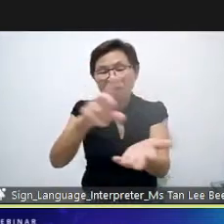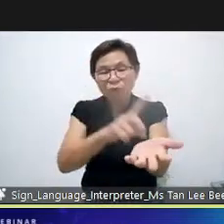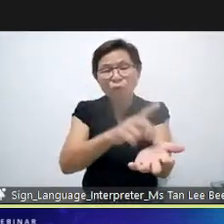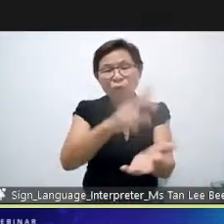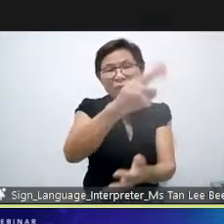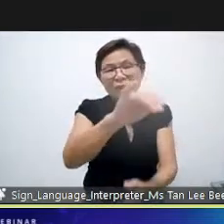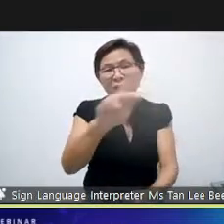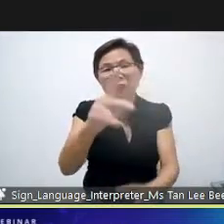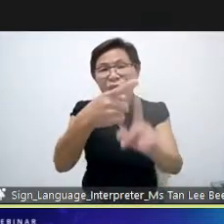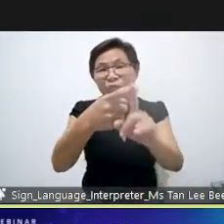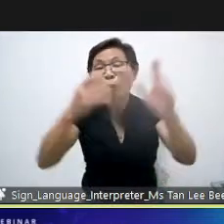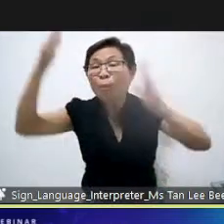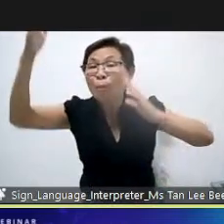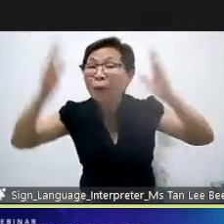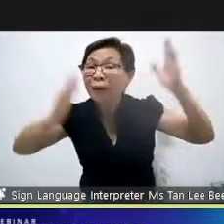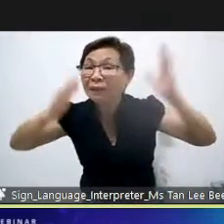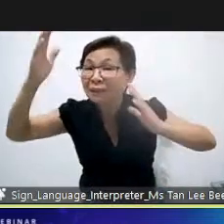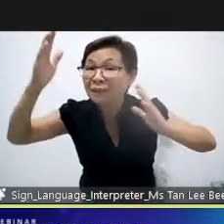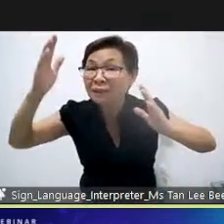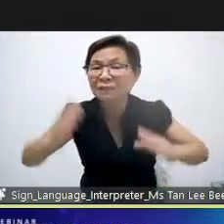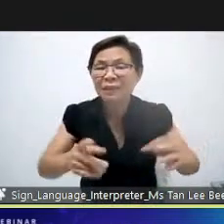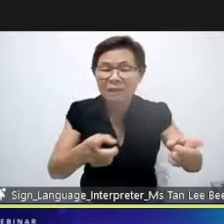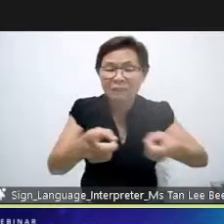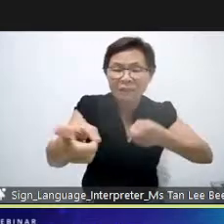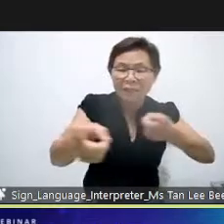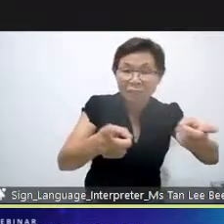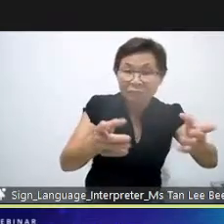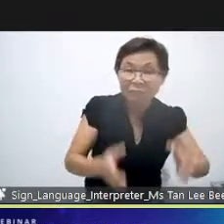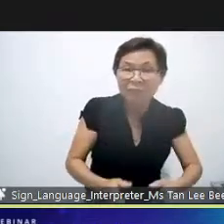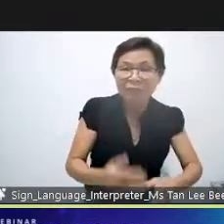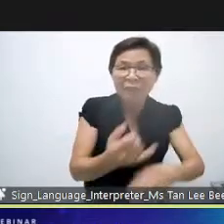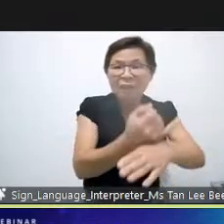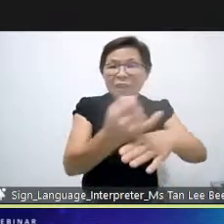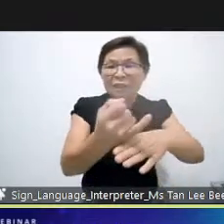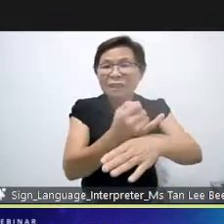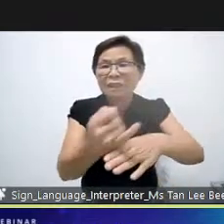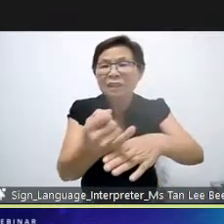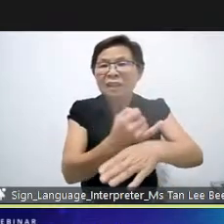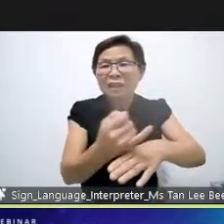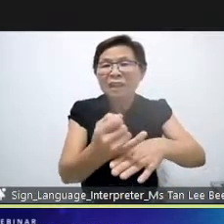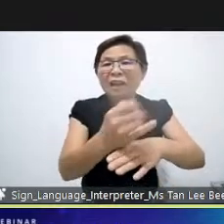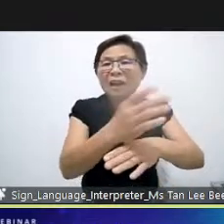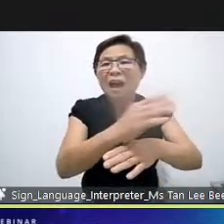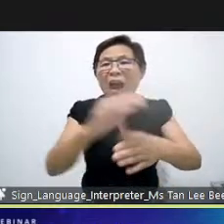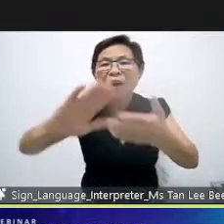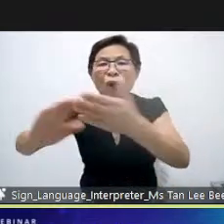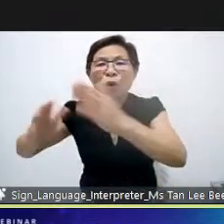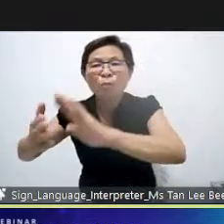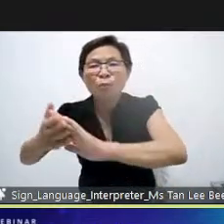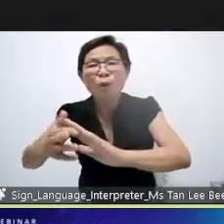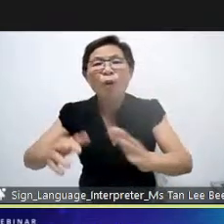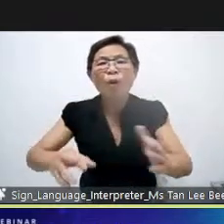from Malaysia is the Director of Industry and Community Relations Center,